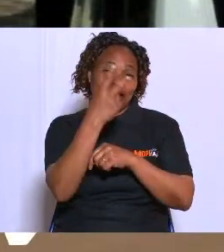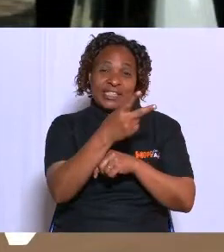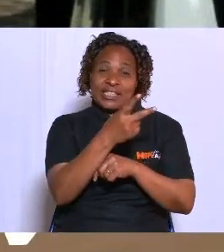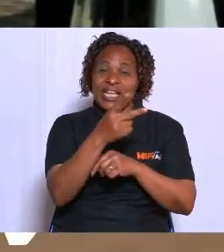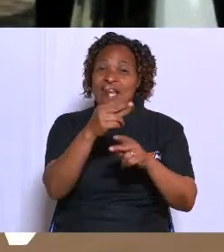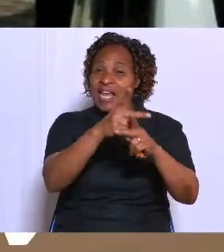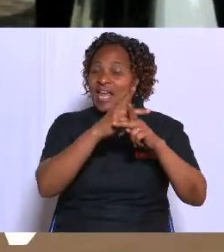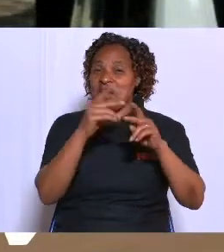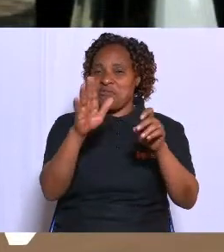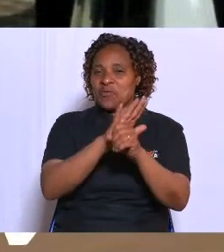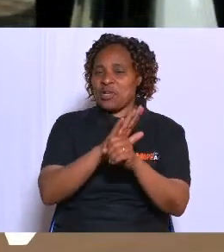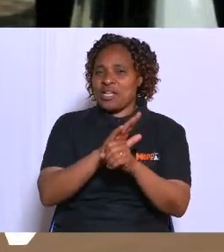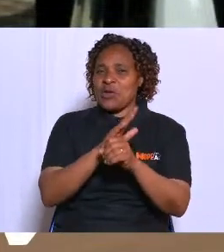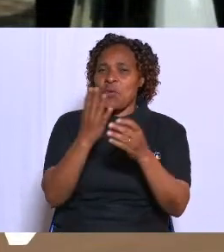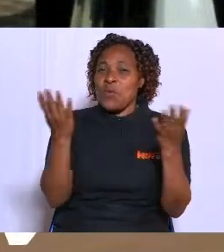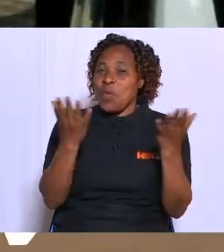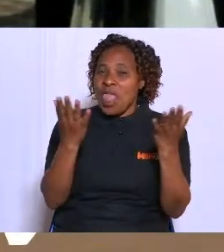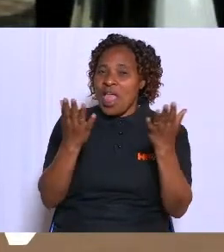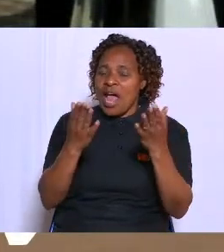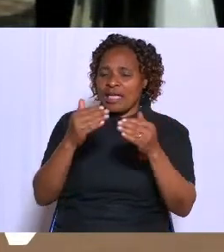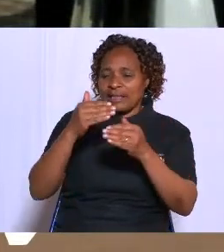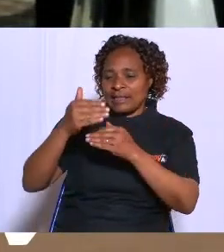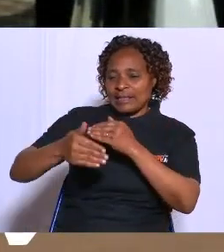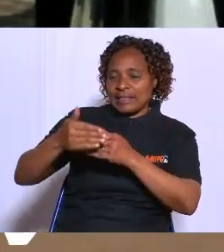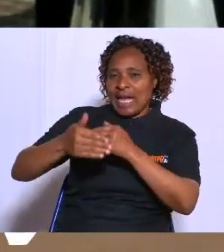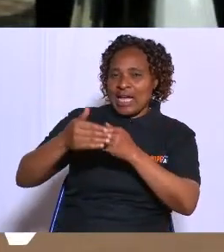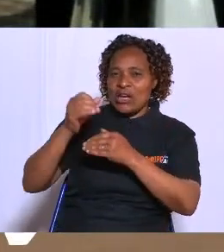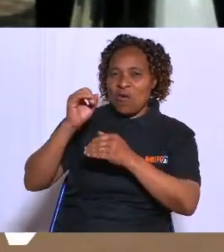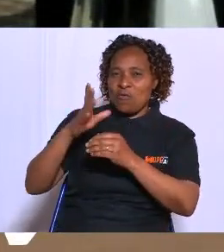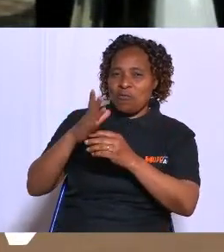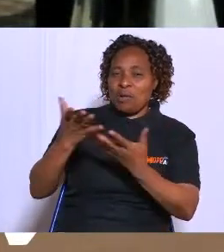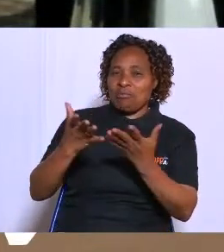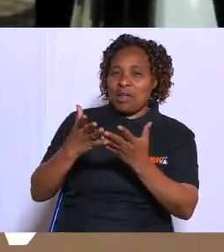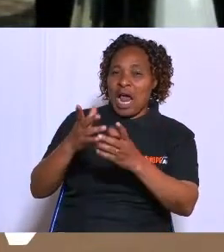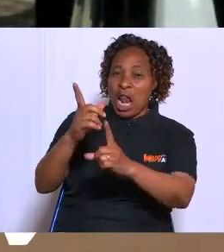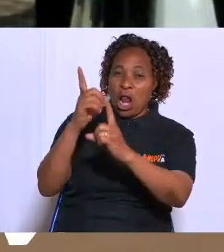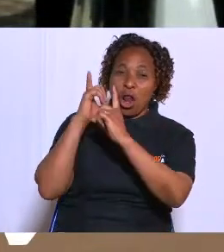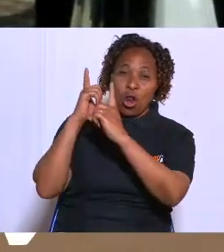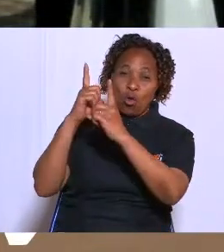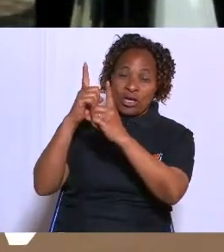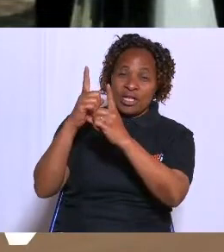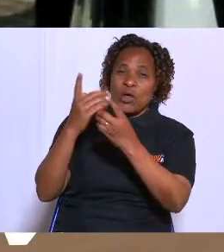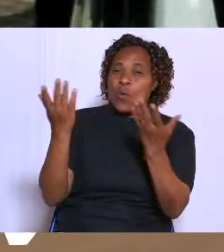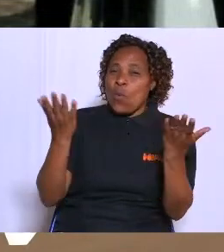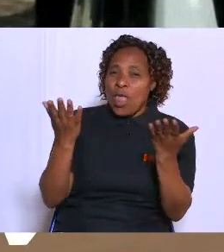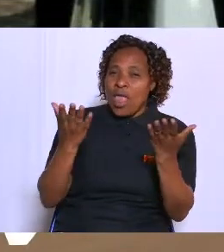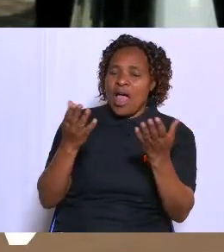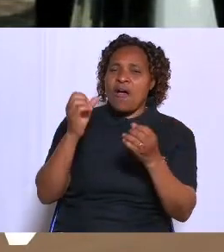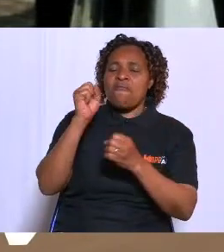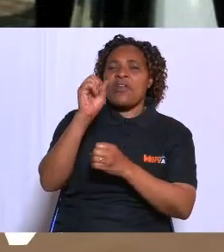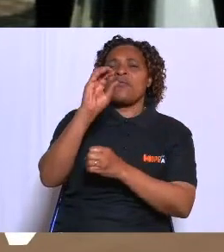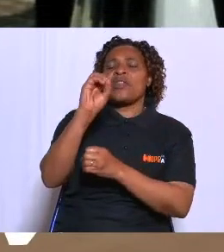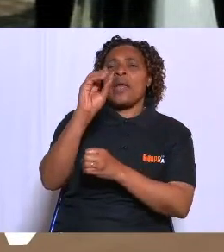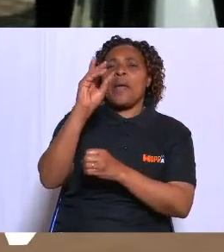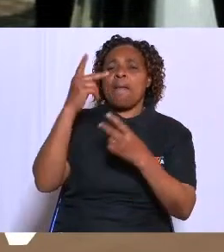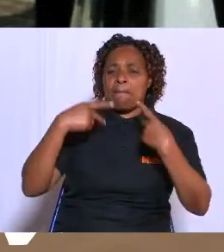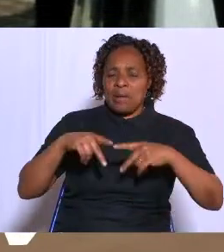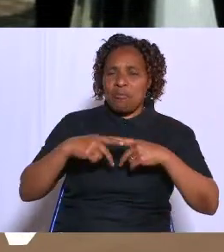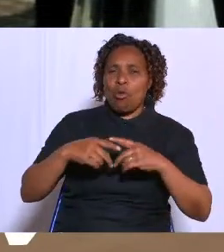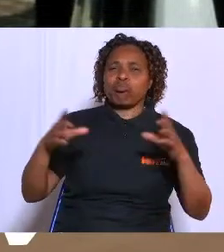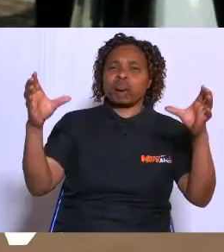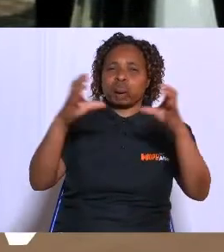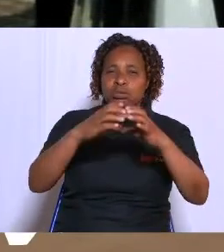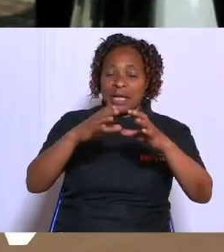carefully it's put up on the side of a truck and here over 50 people Gather